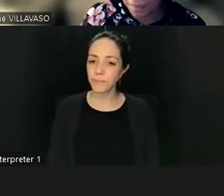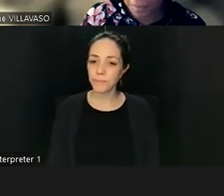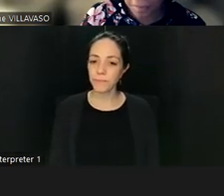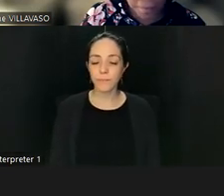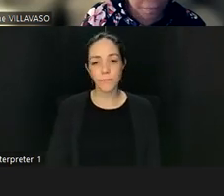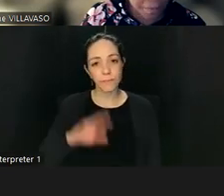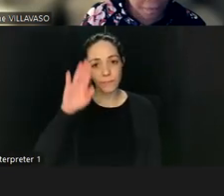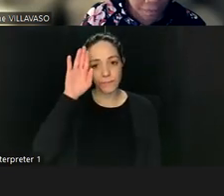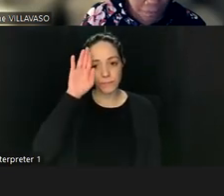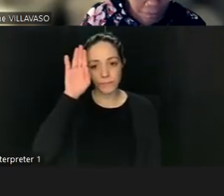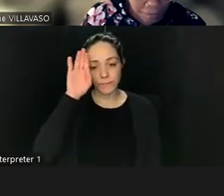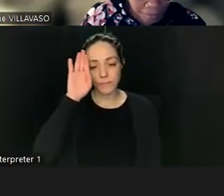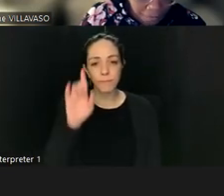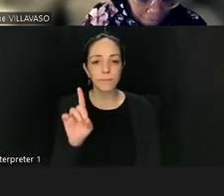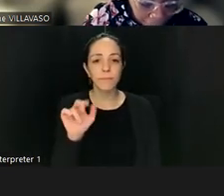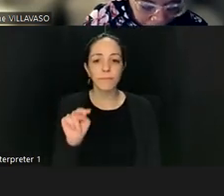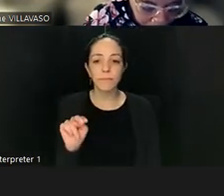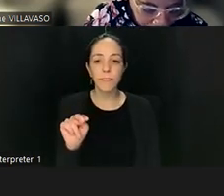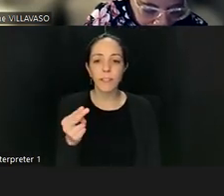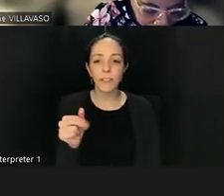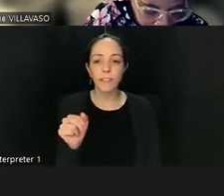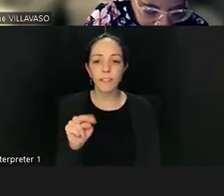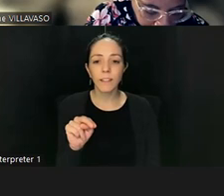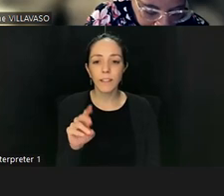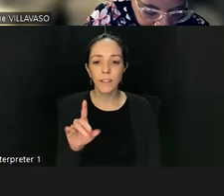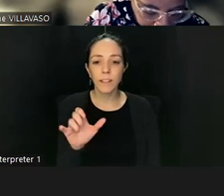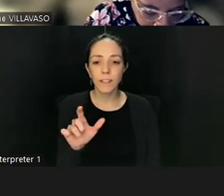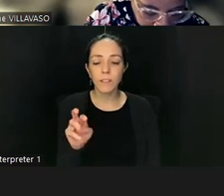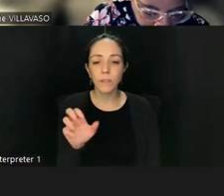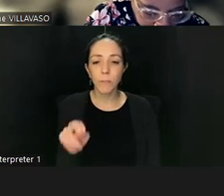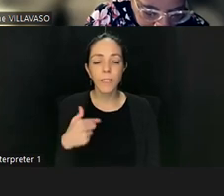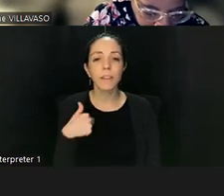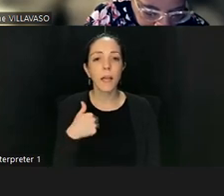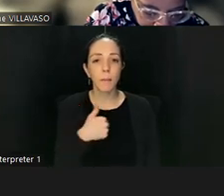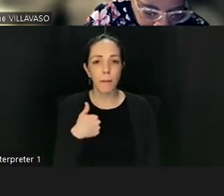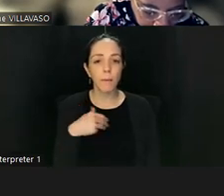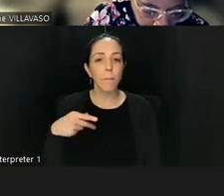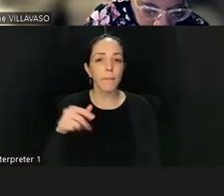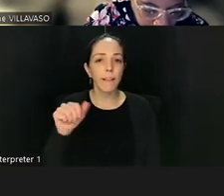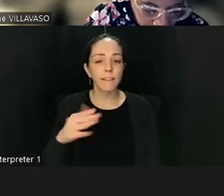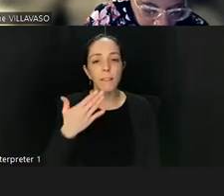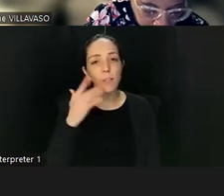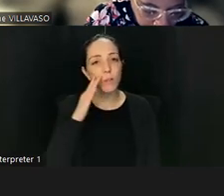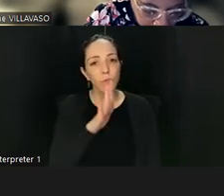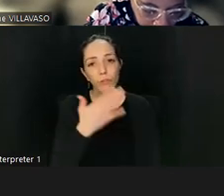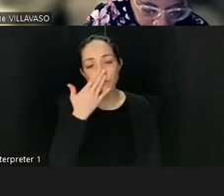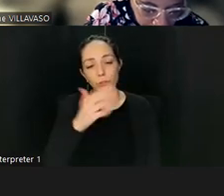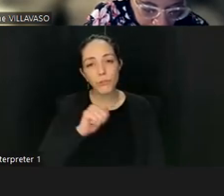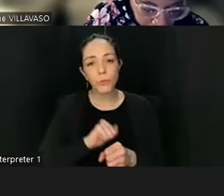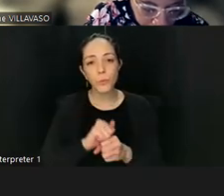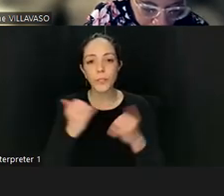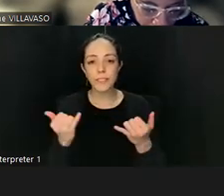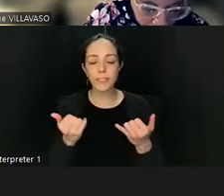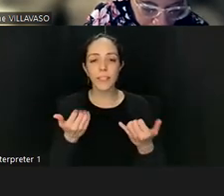Hello, good evening. This is Dan Handelman. I use he, him pronouns, and I'm a member of the PAC. And thank you all for your good work today and leading up to today.